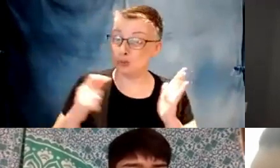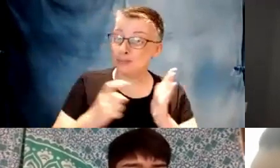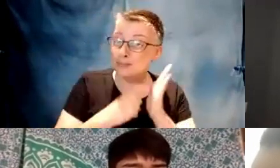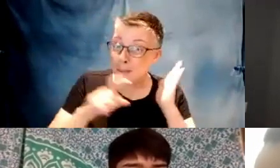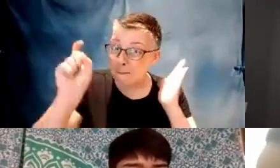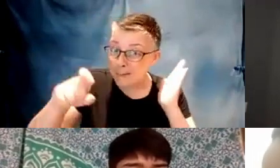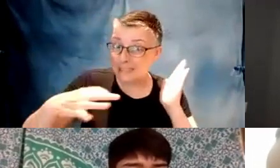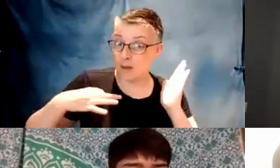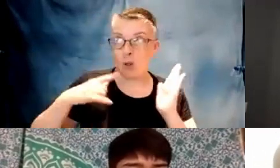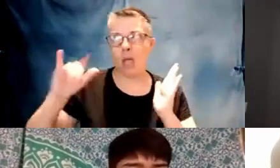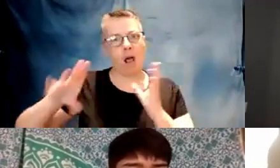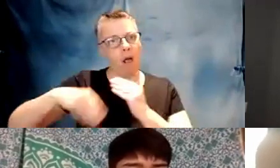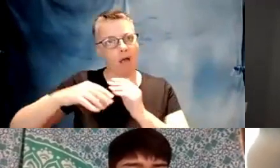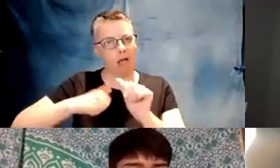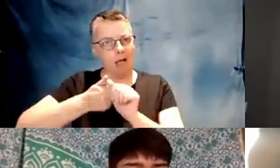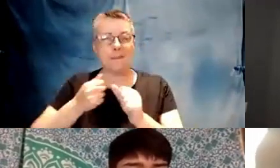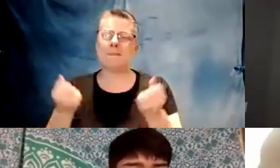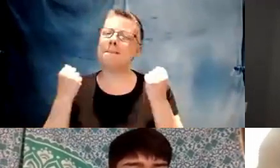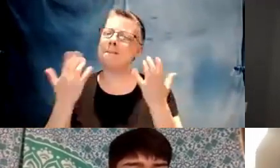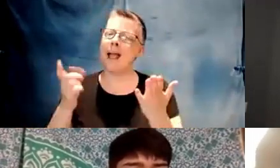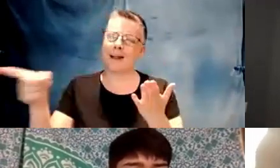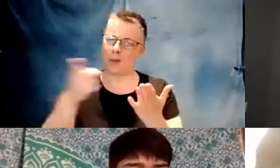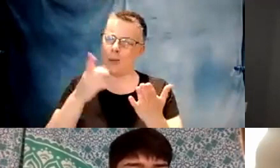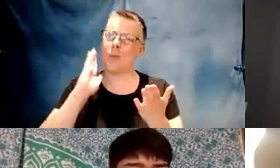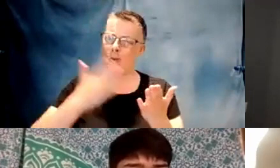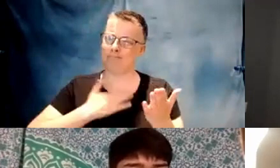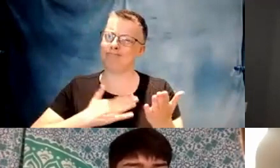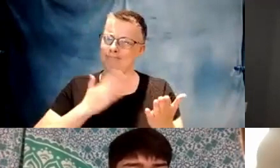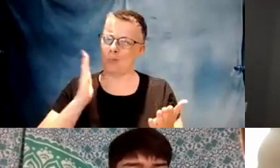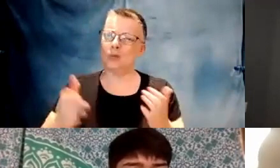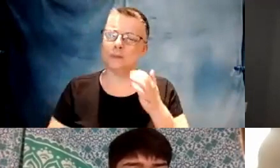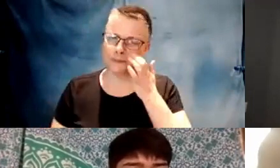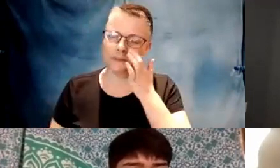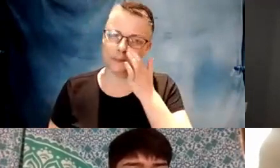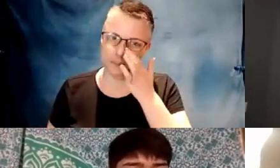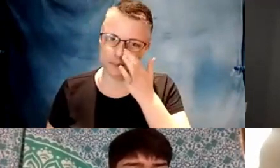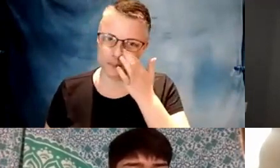might be a little incentive, but I think many would do it out of their own kindness of their hearts.